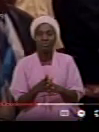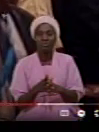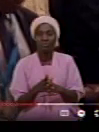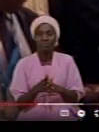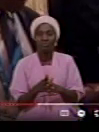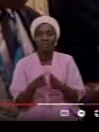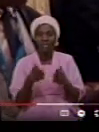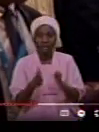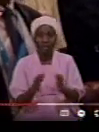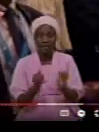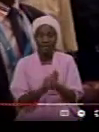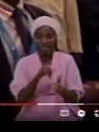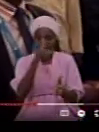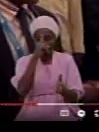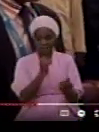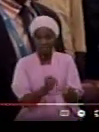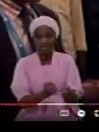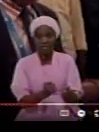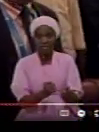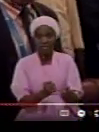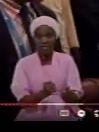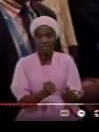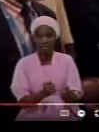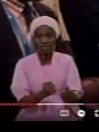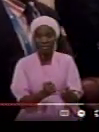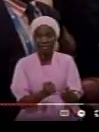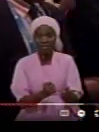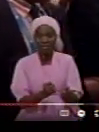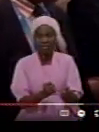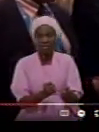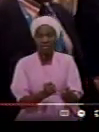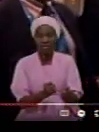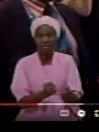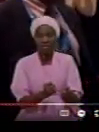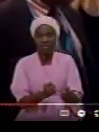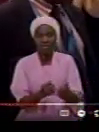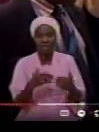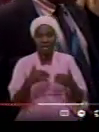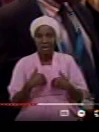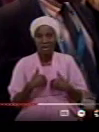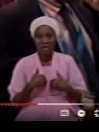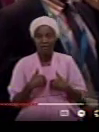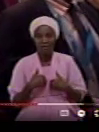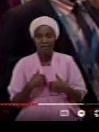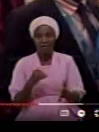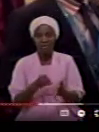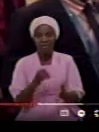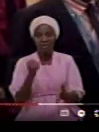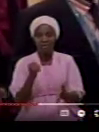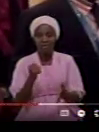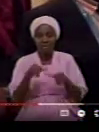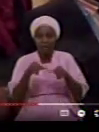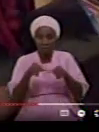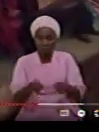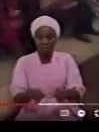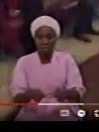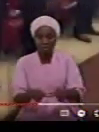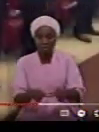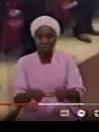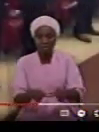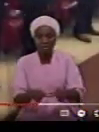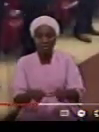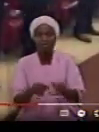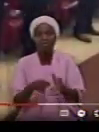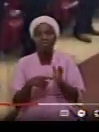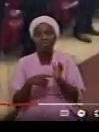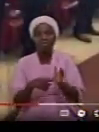Let that faith have its permanent demonstration.